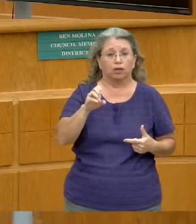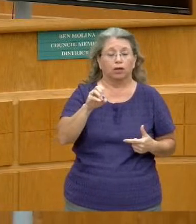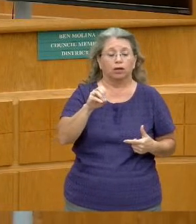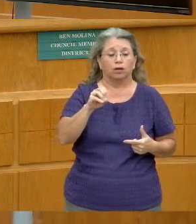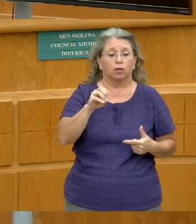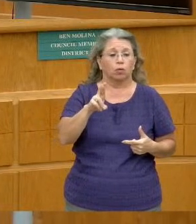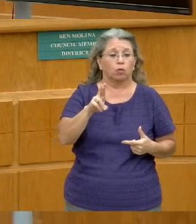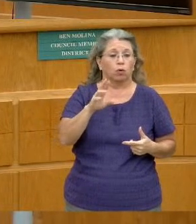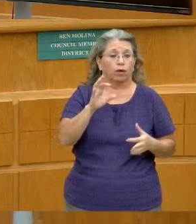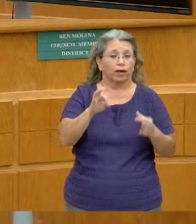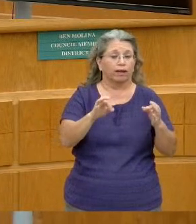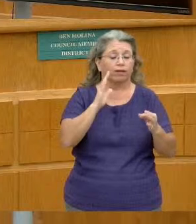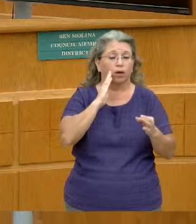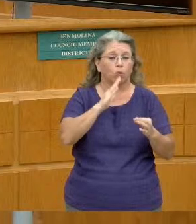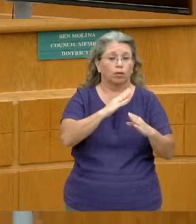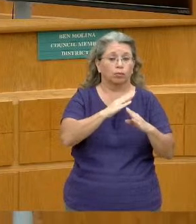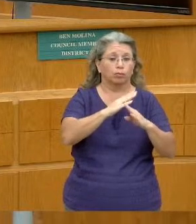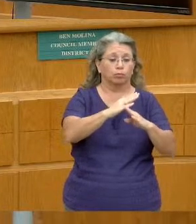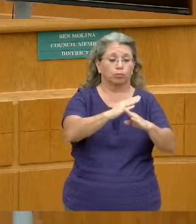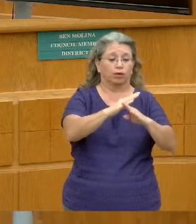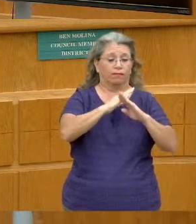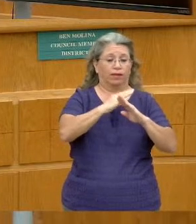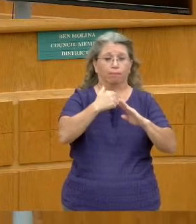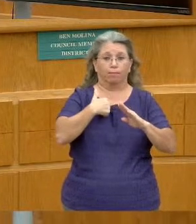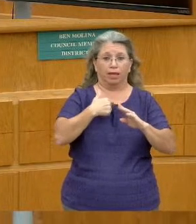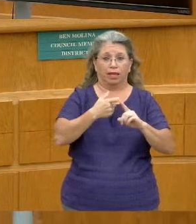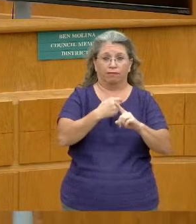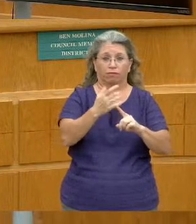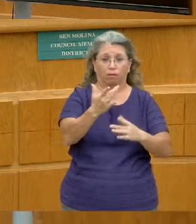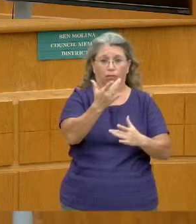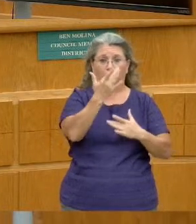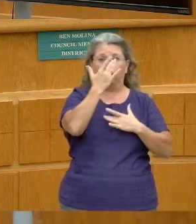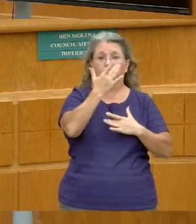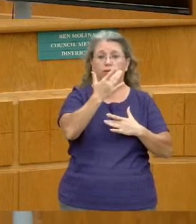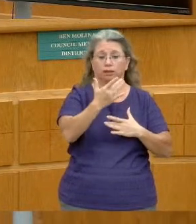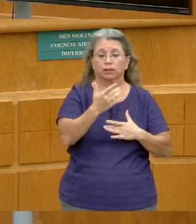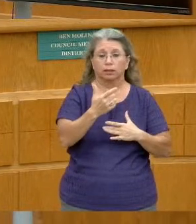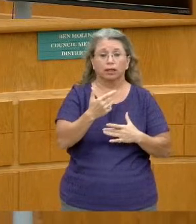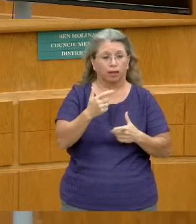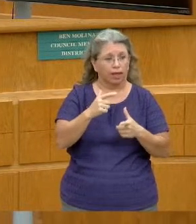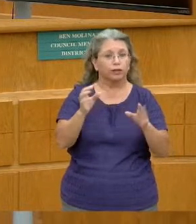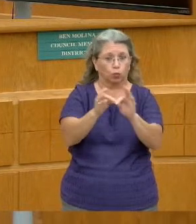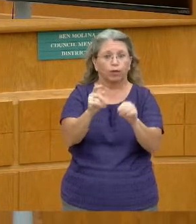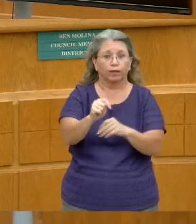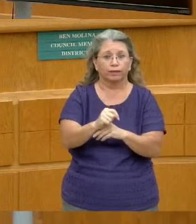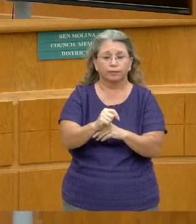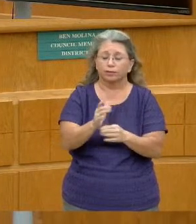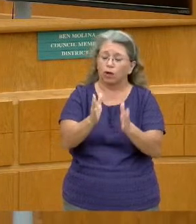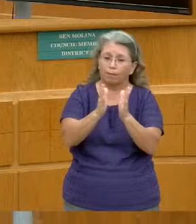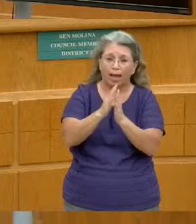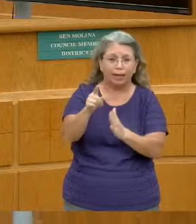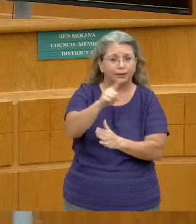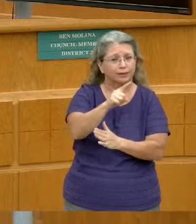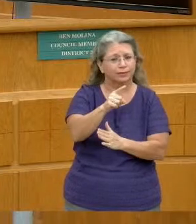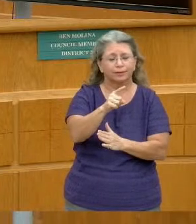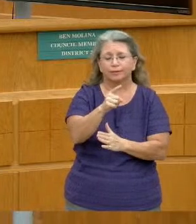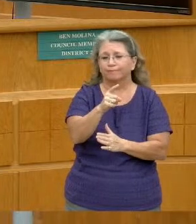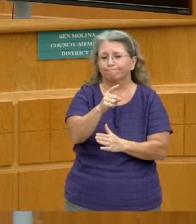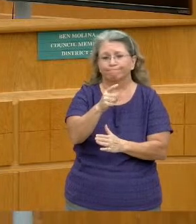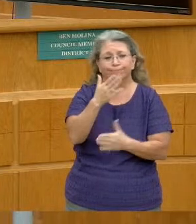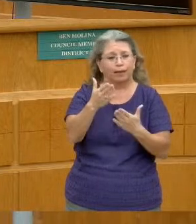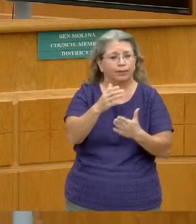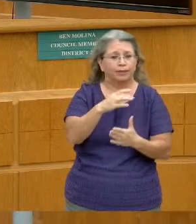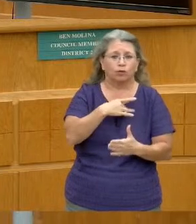it, then it's worth the effort. And so I'm asking you, in spite of whether you enjoy it or like it,